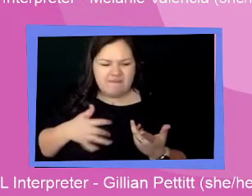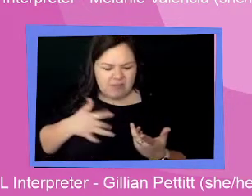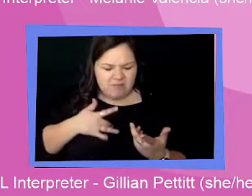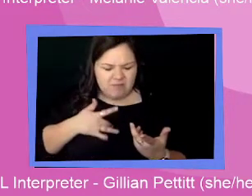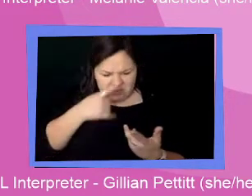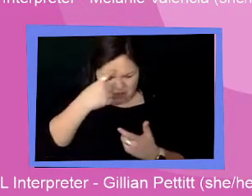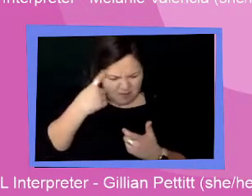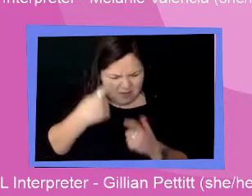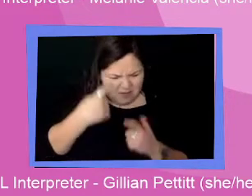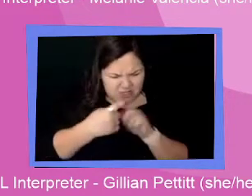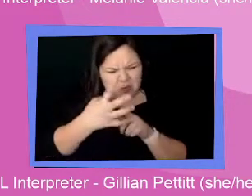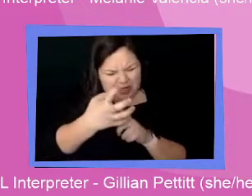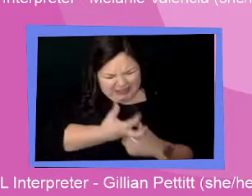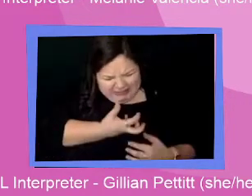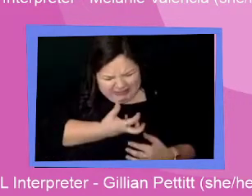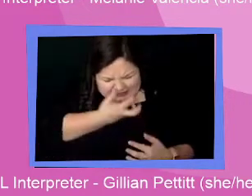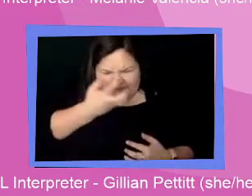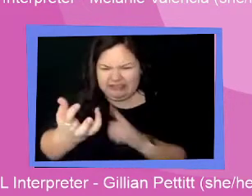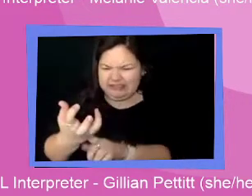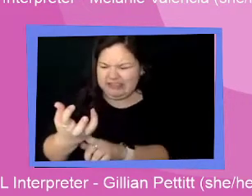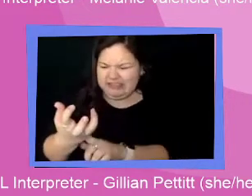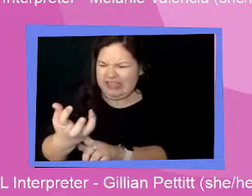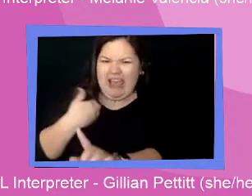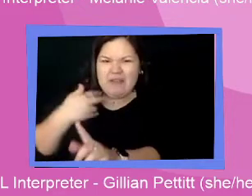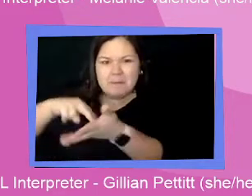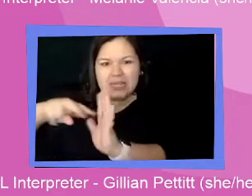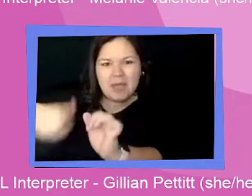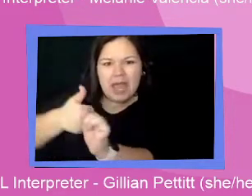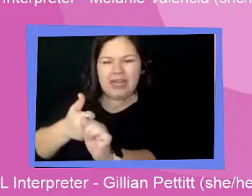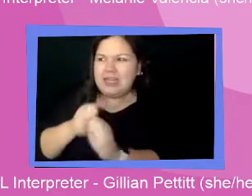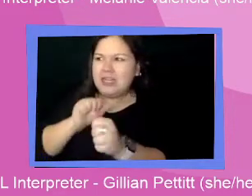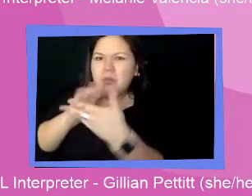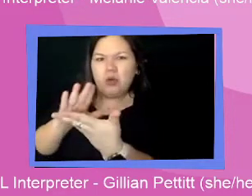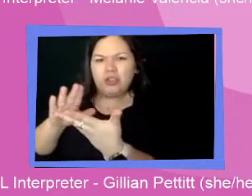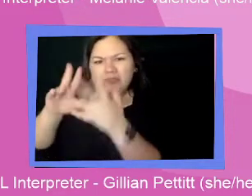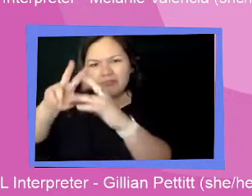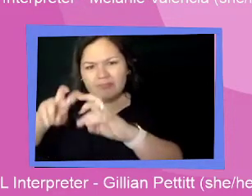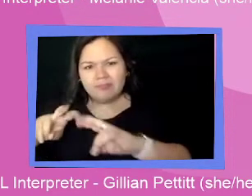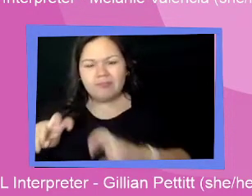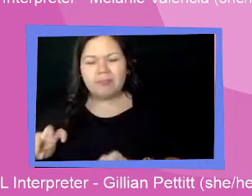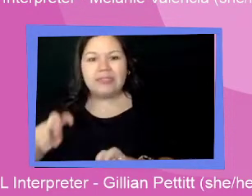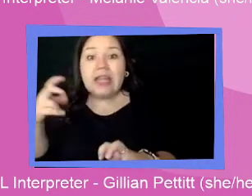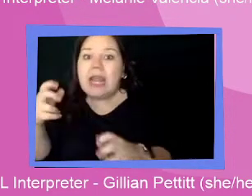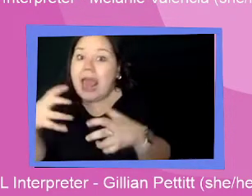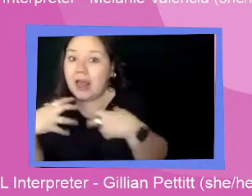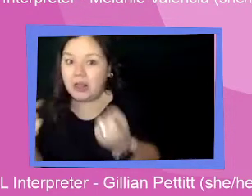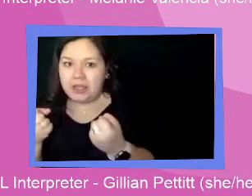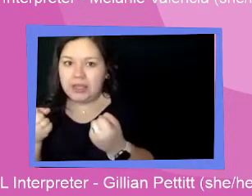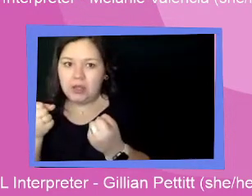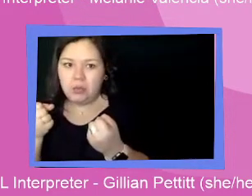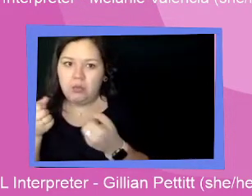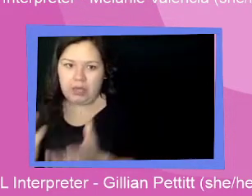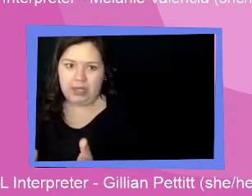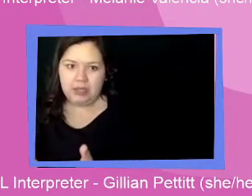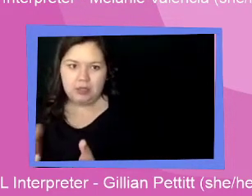she needed to then address in a way that was actually really unhealthy. Mm-hmm. But